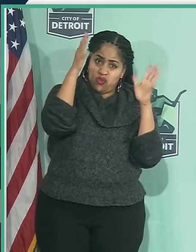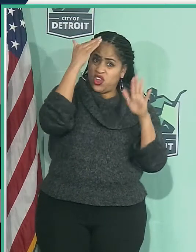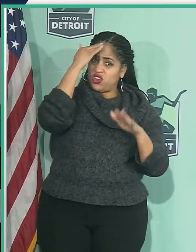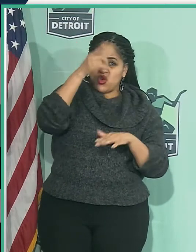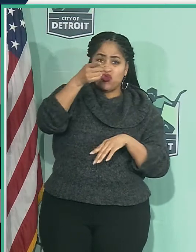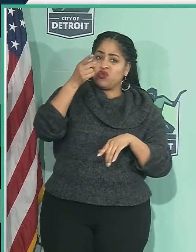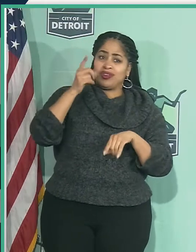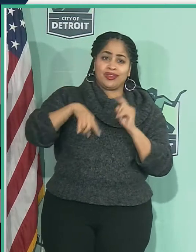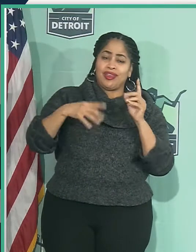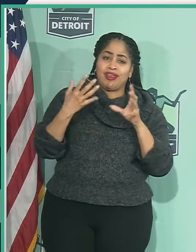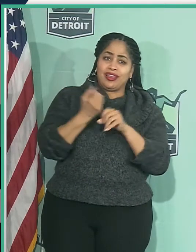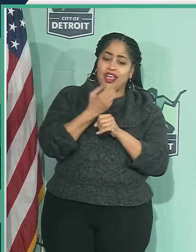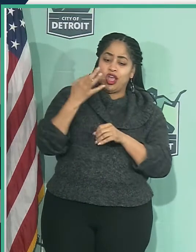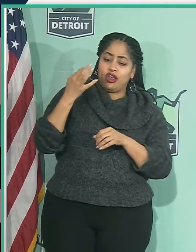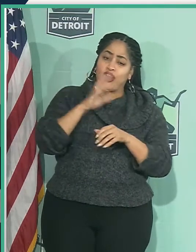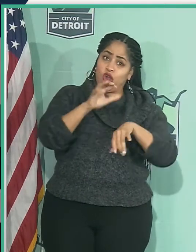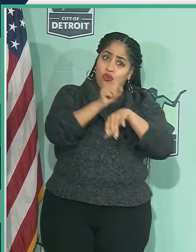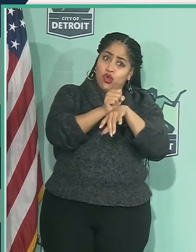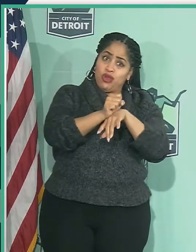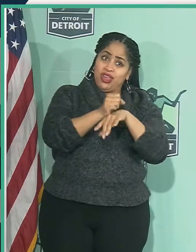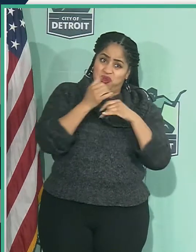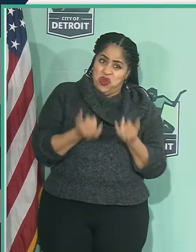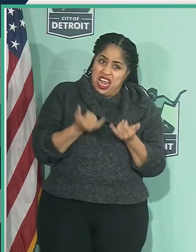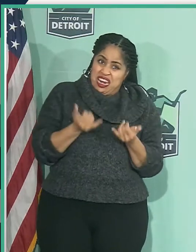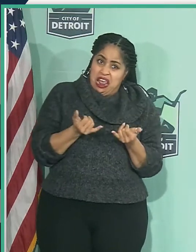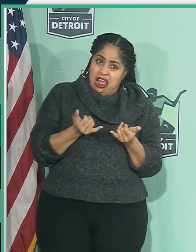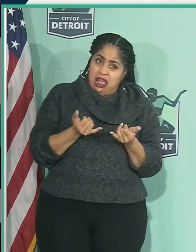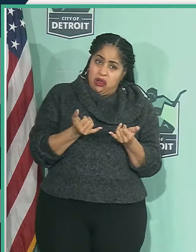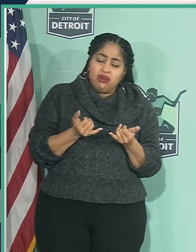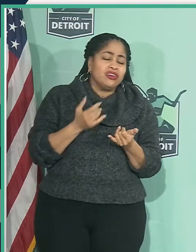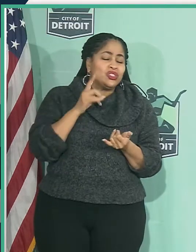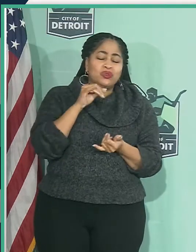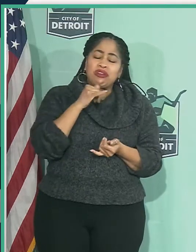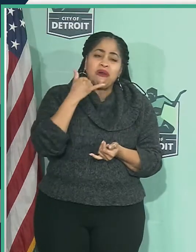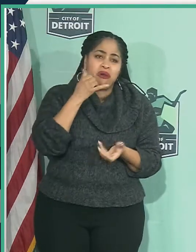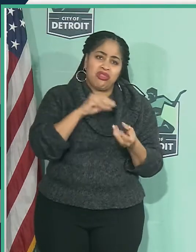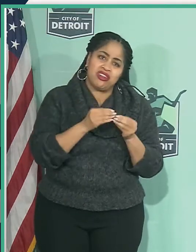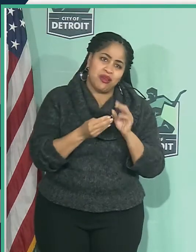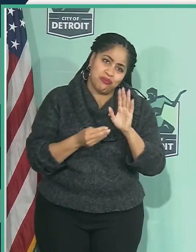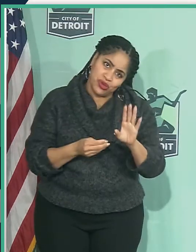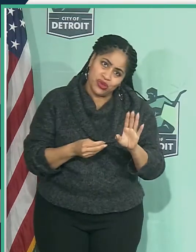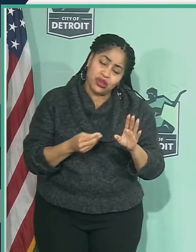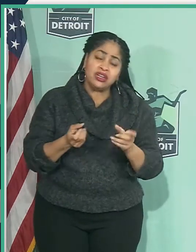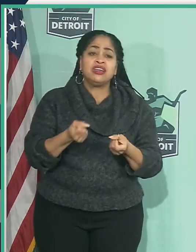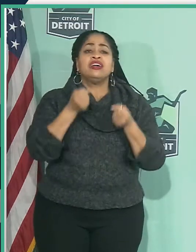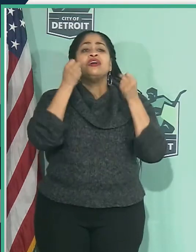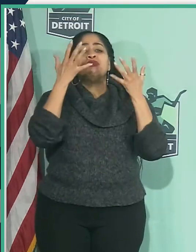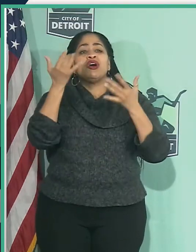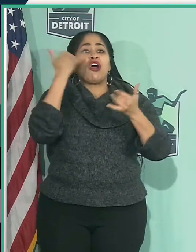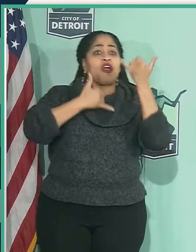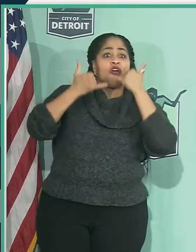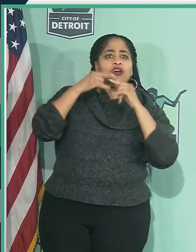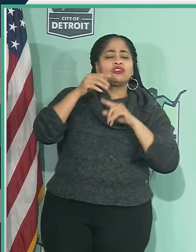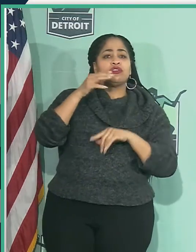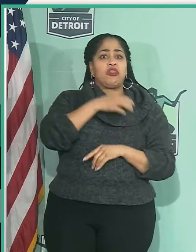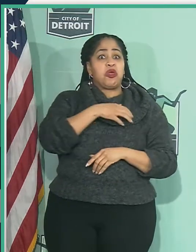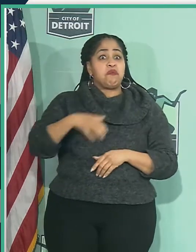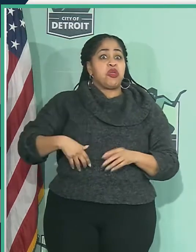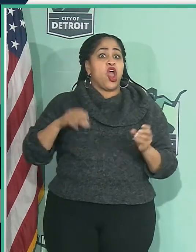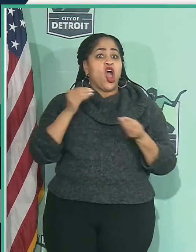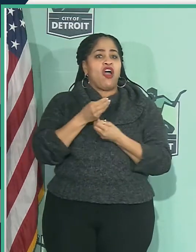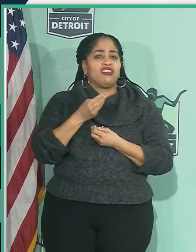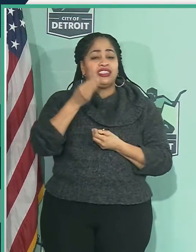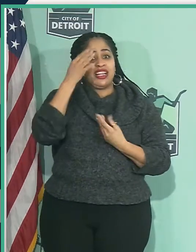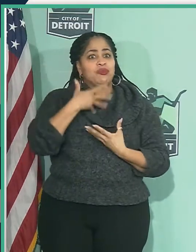appointment, please do not call this number. Now, a bunch of the calls came into the mayor's office to tell me, as if I didn't